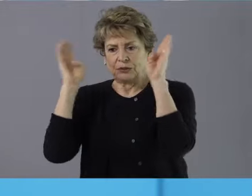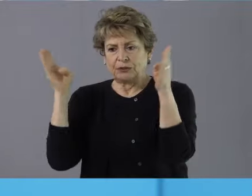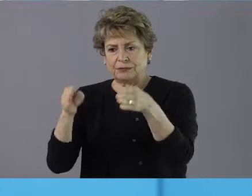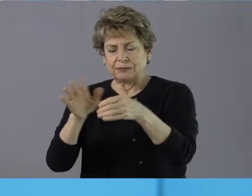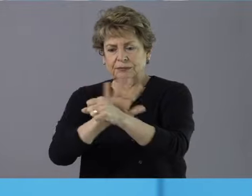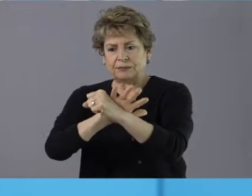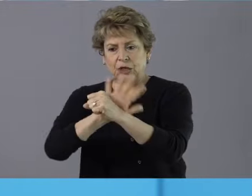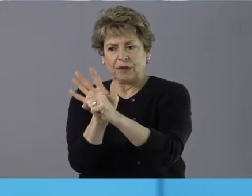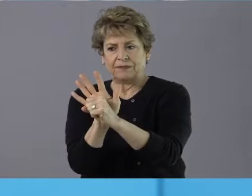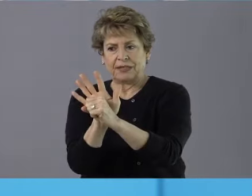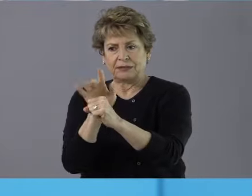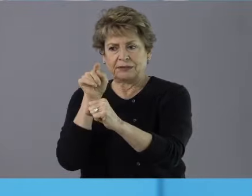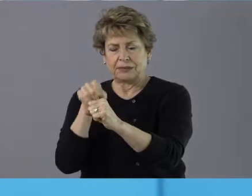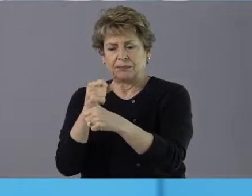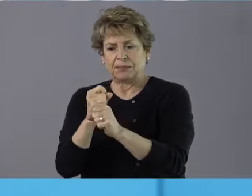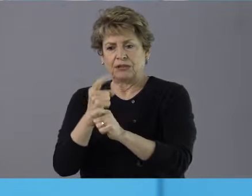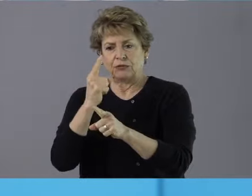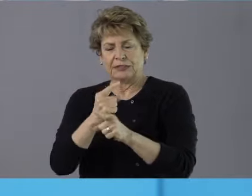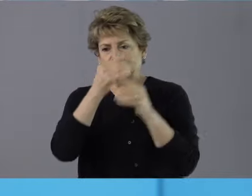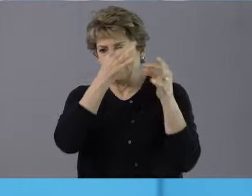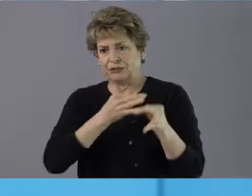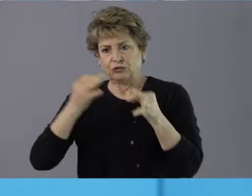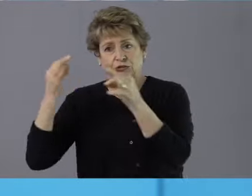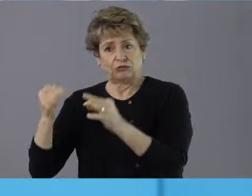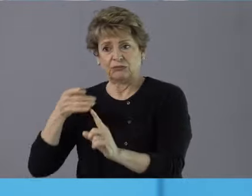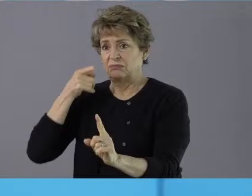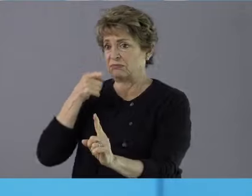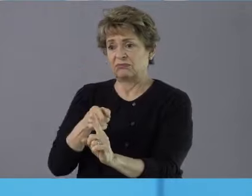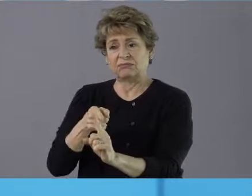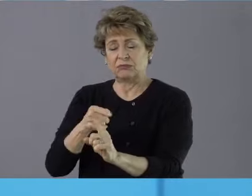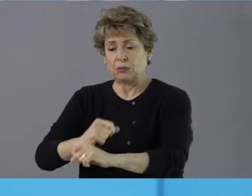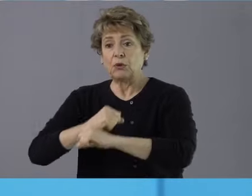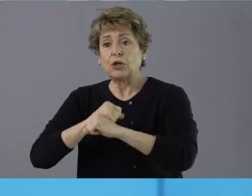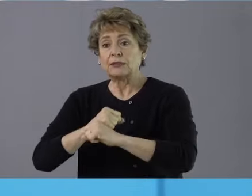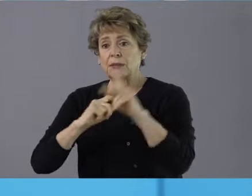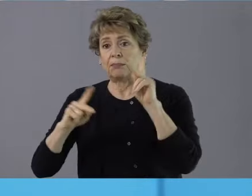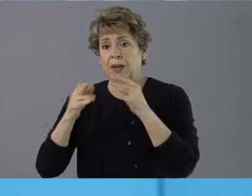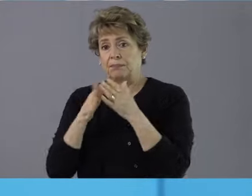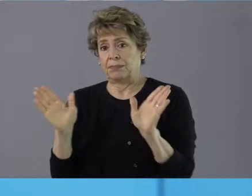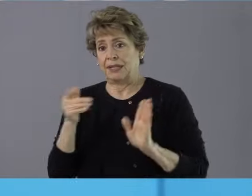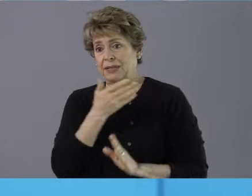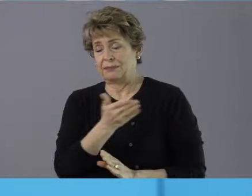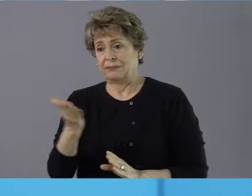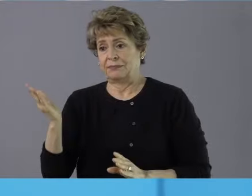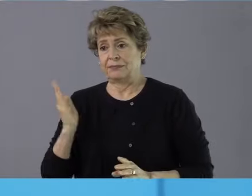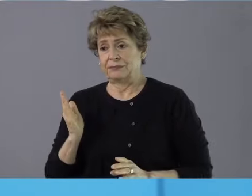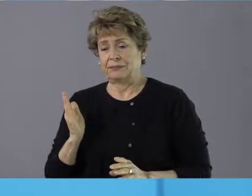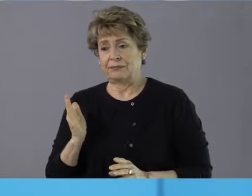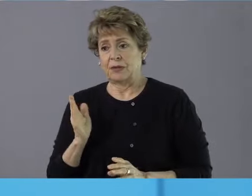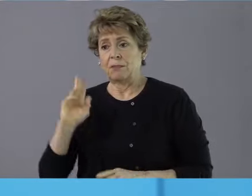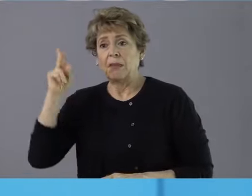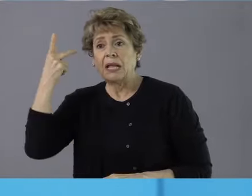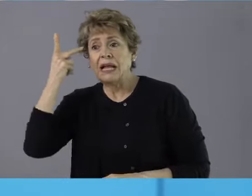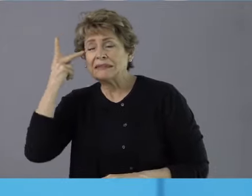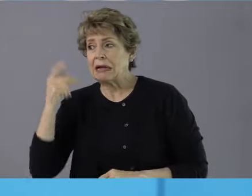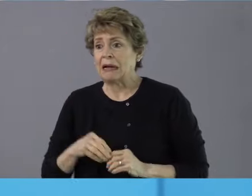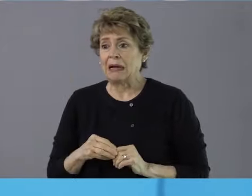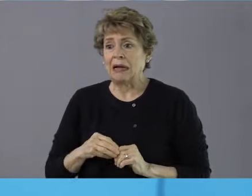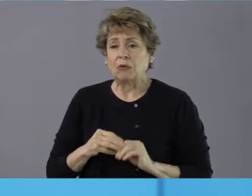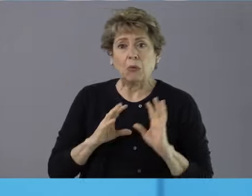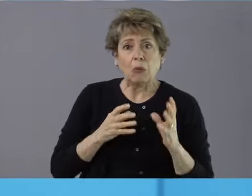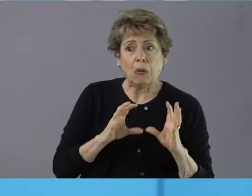people and doing the right thing. I'm not paying attention at all to politics or these groups that want to say that